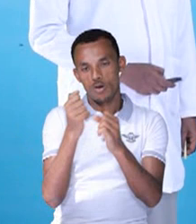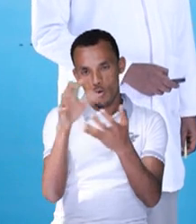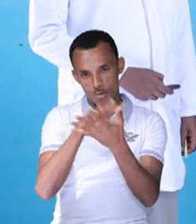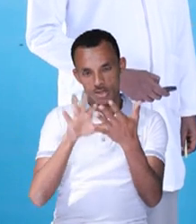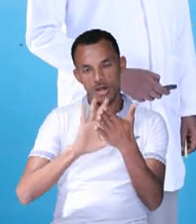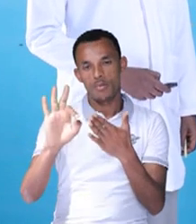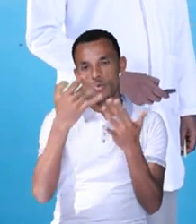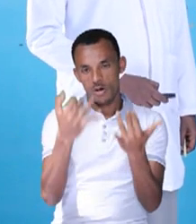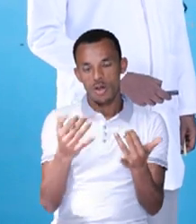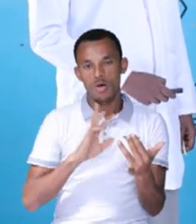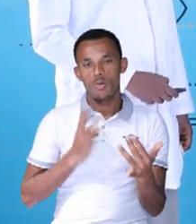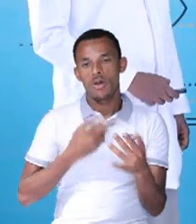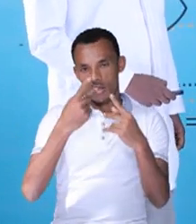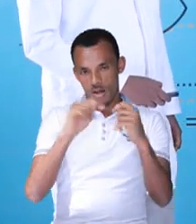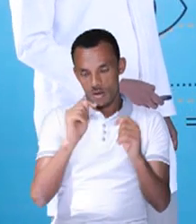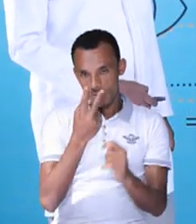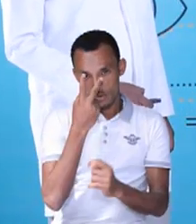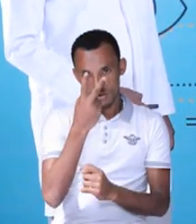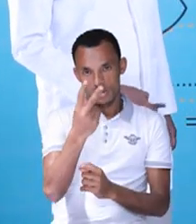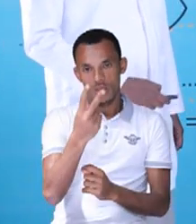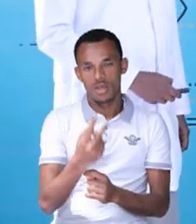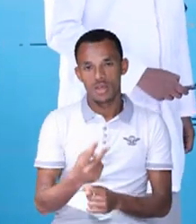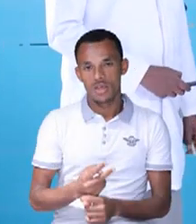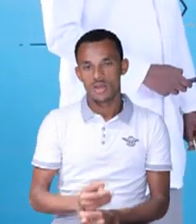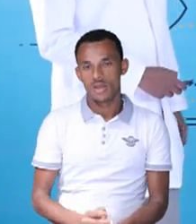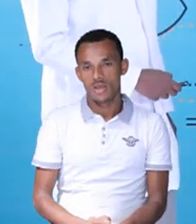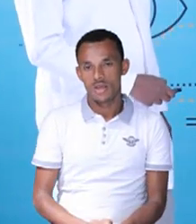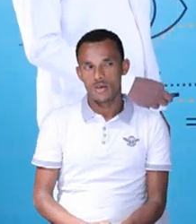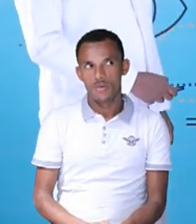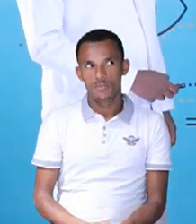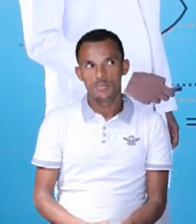numbers. Today we are trying to see that